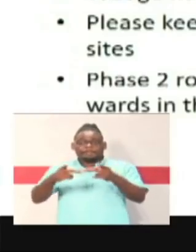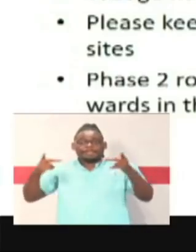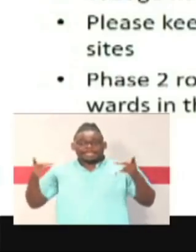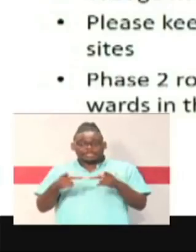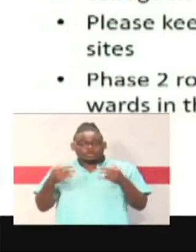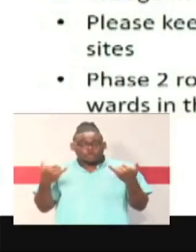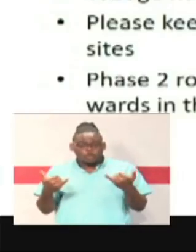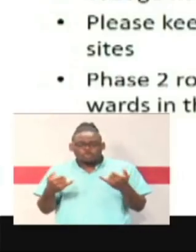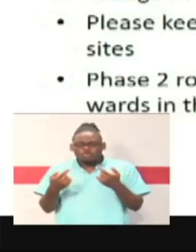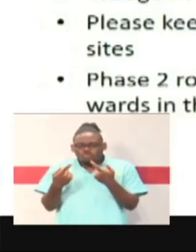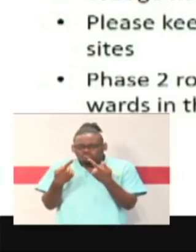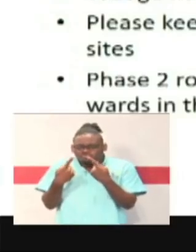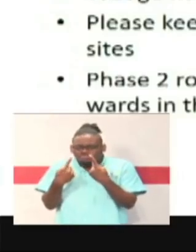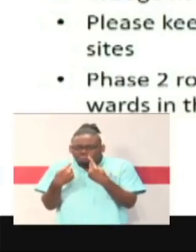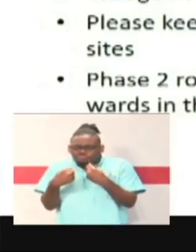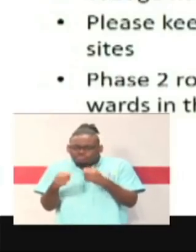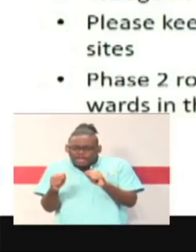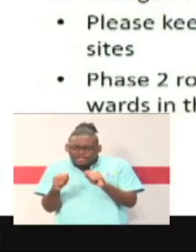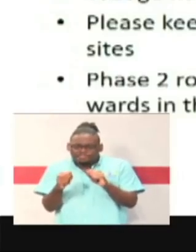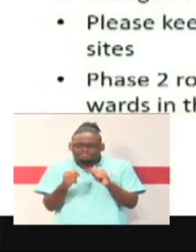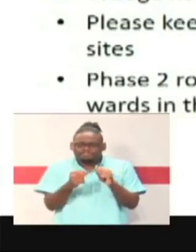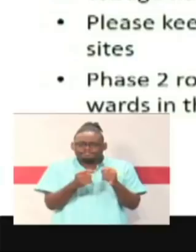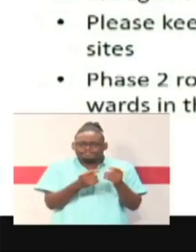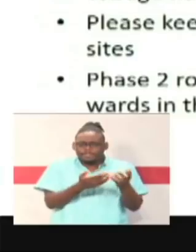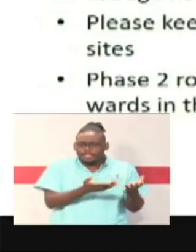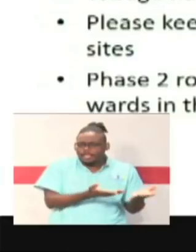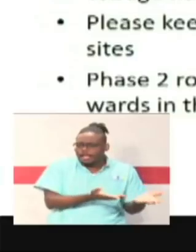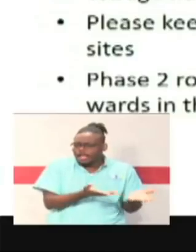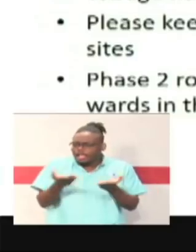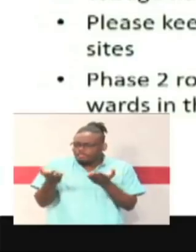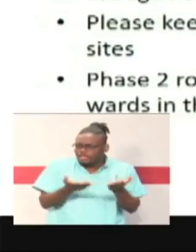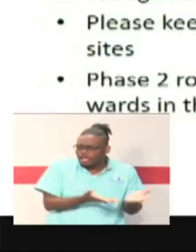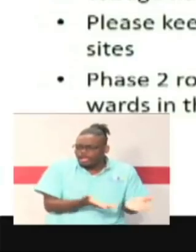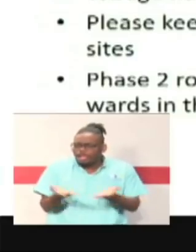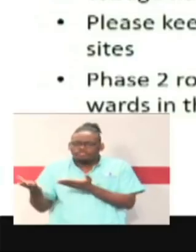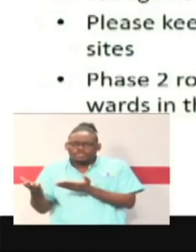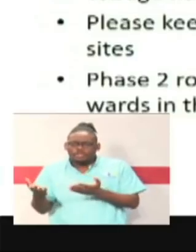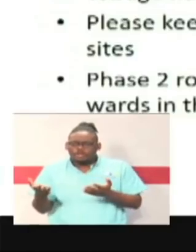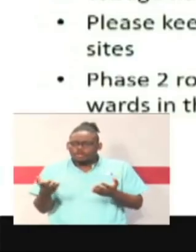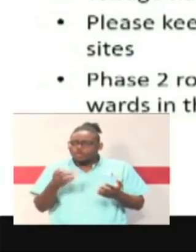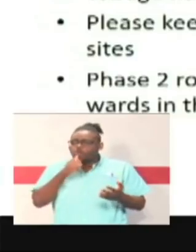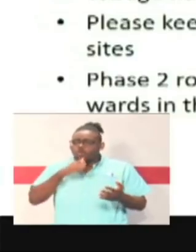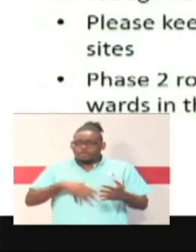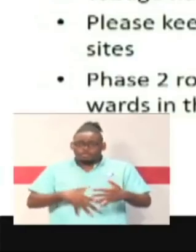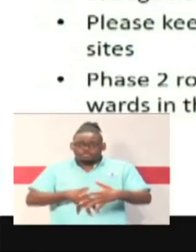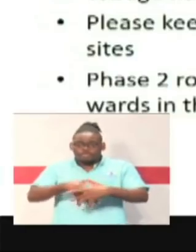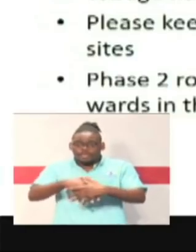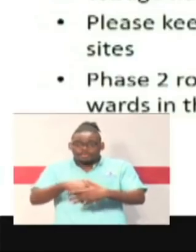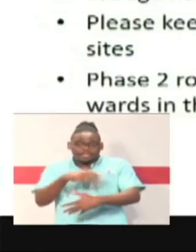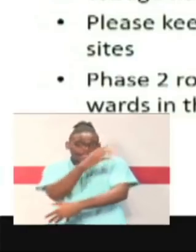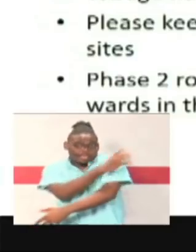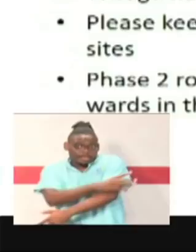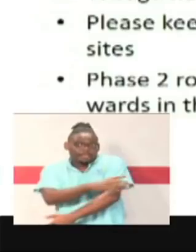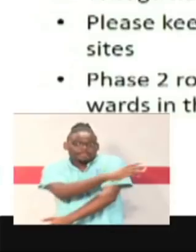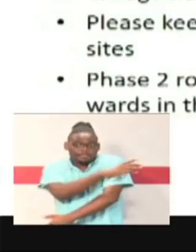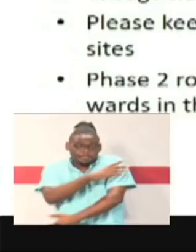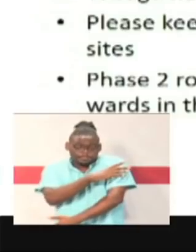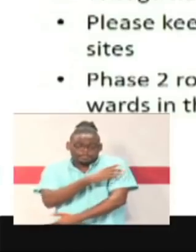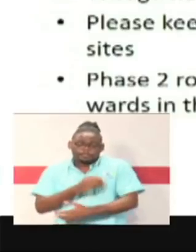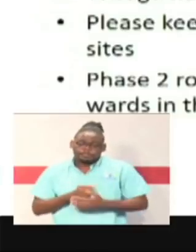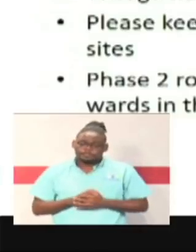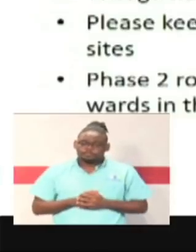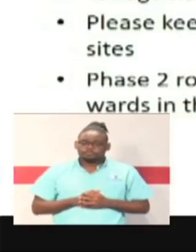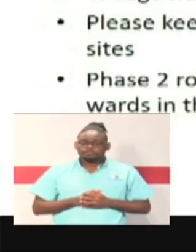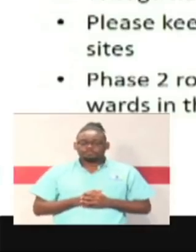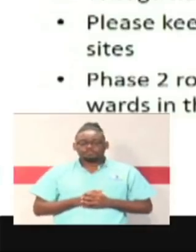vaccines in the major antenatal clinics, so easy access. You should be able to, I know